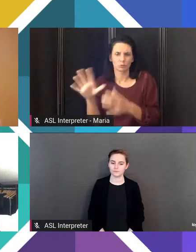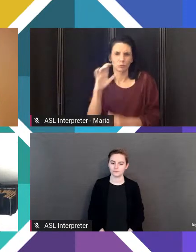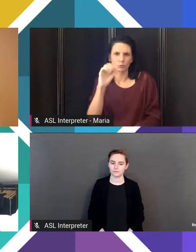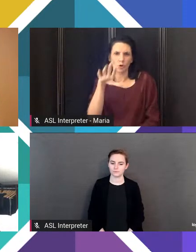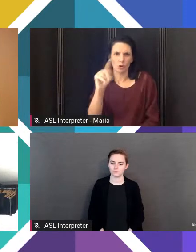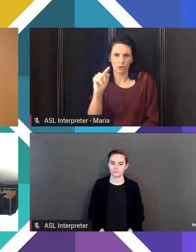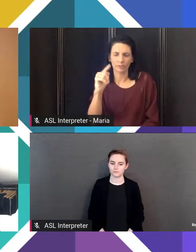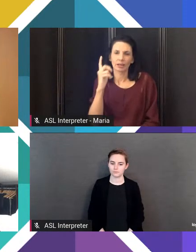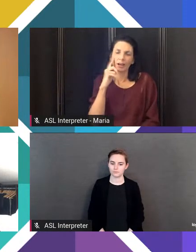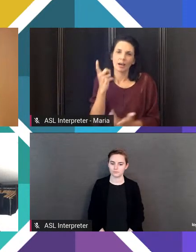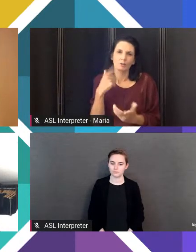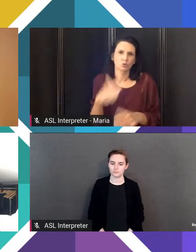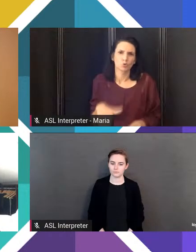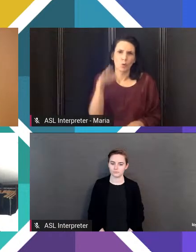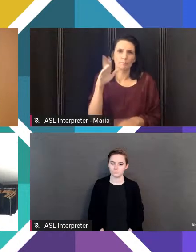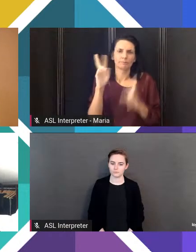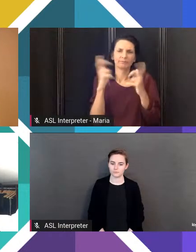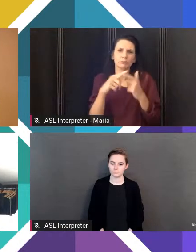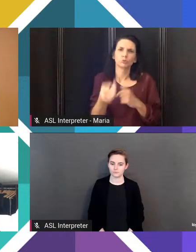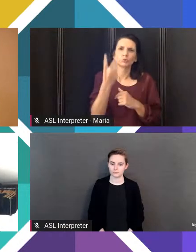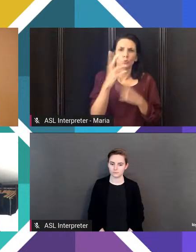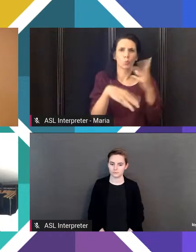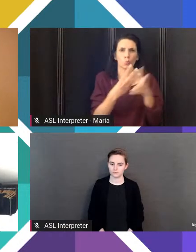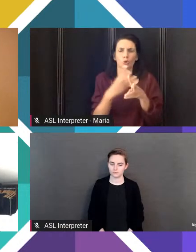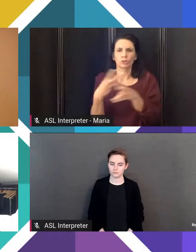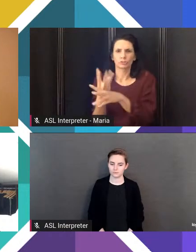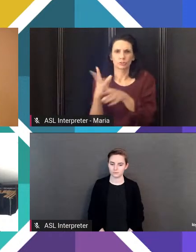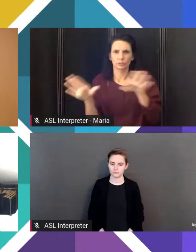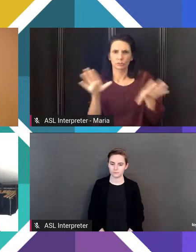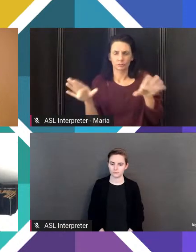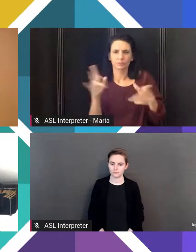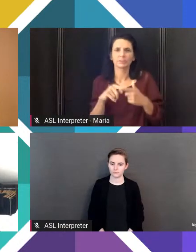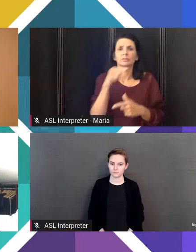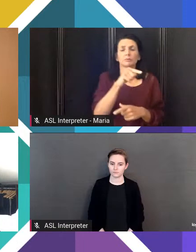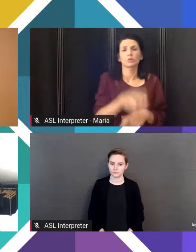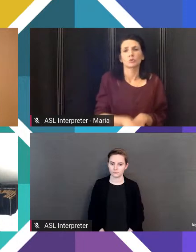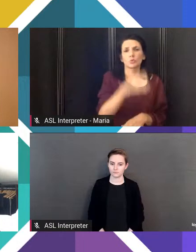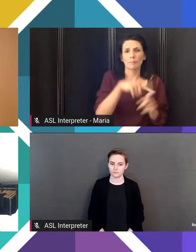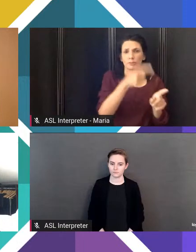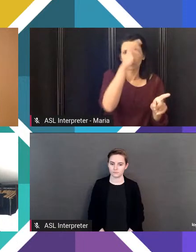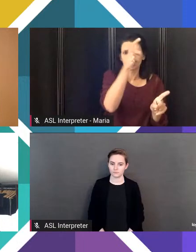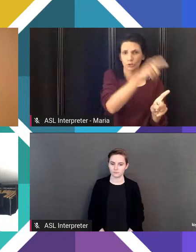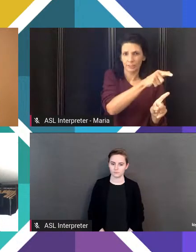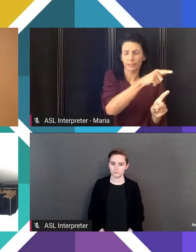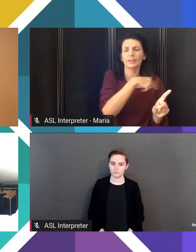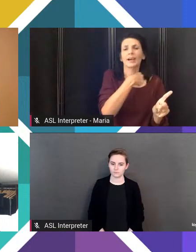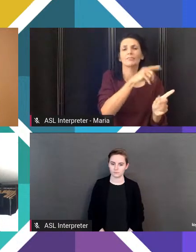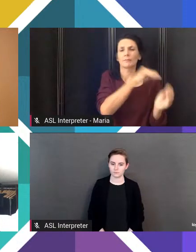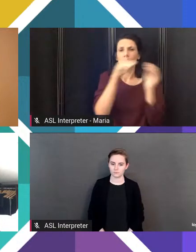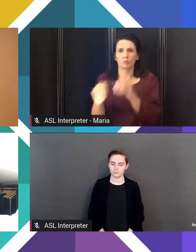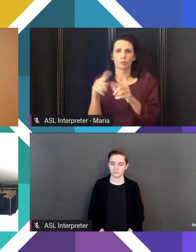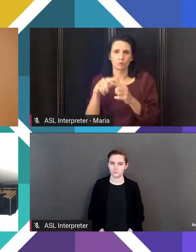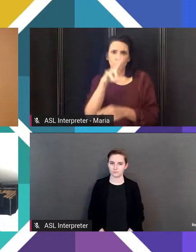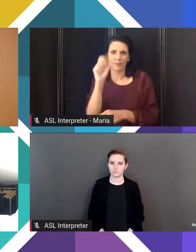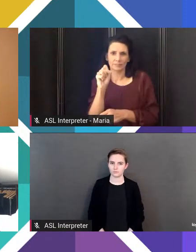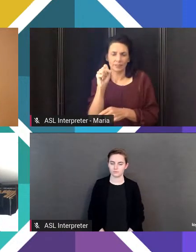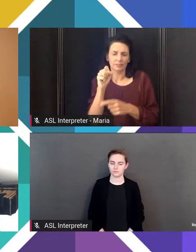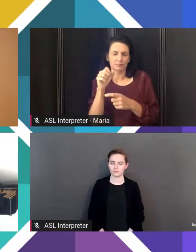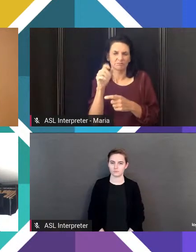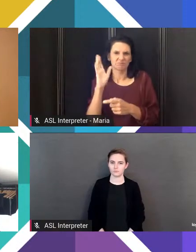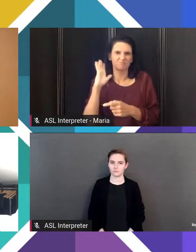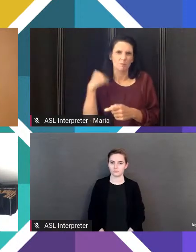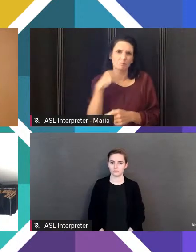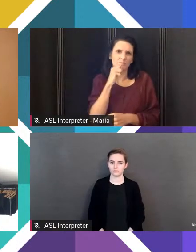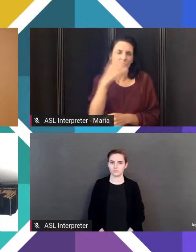two worlds. For anybody who doesn't know, I grew up in Ankara, Turkey, and came to the United States when I was 18. But I did spend